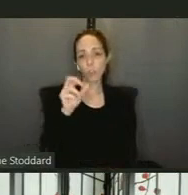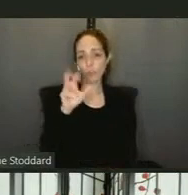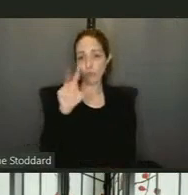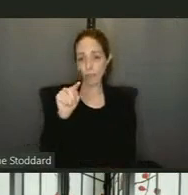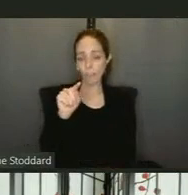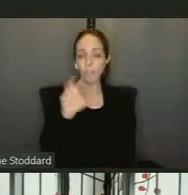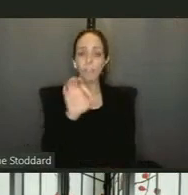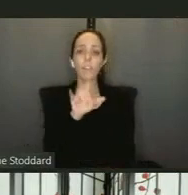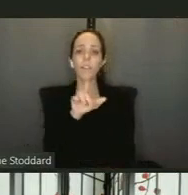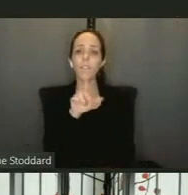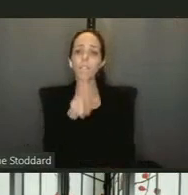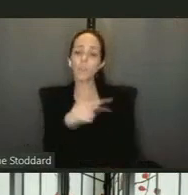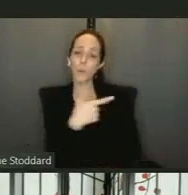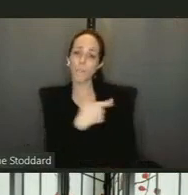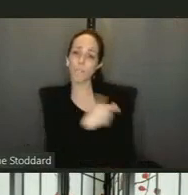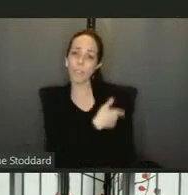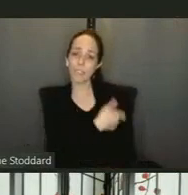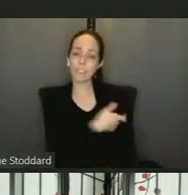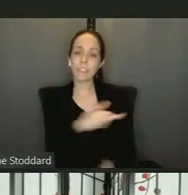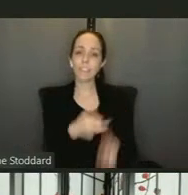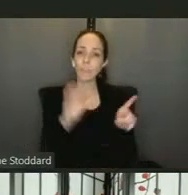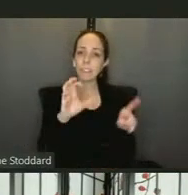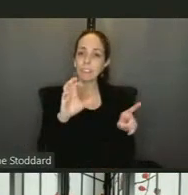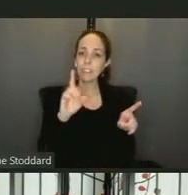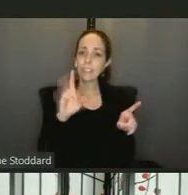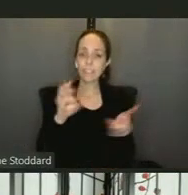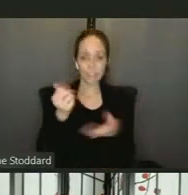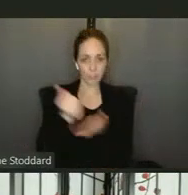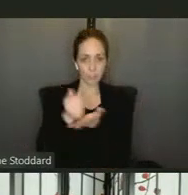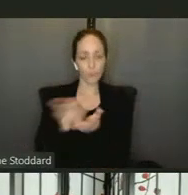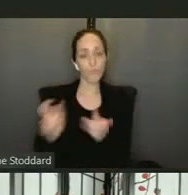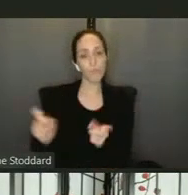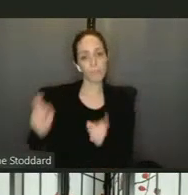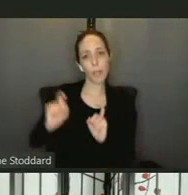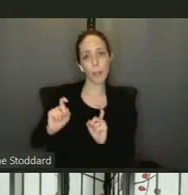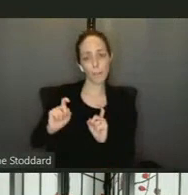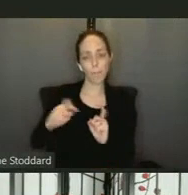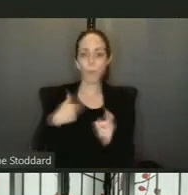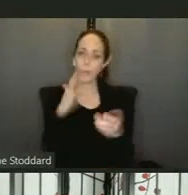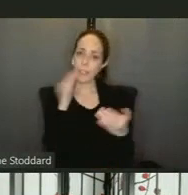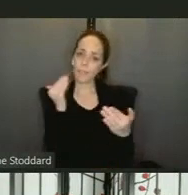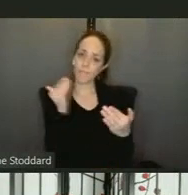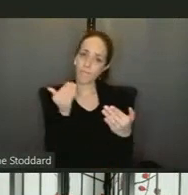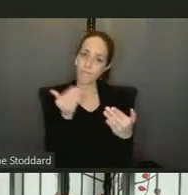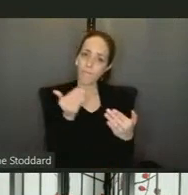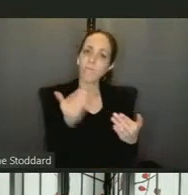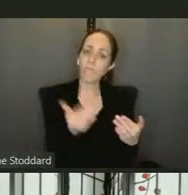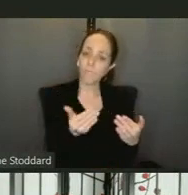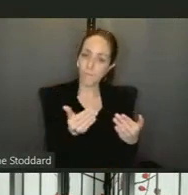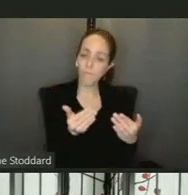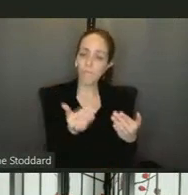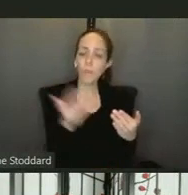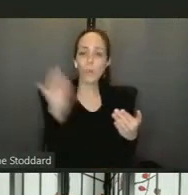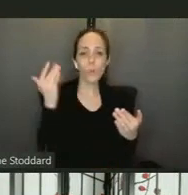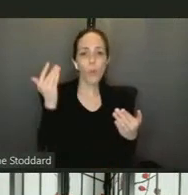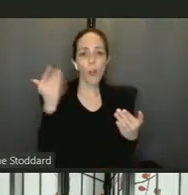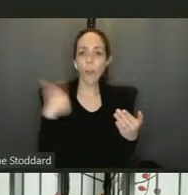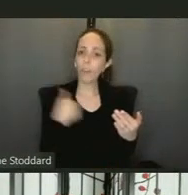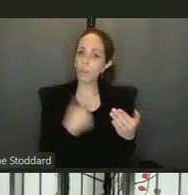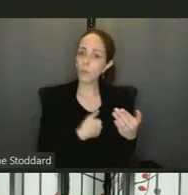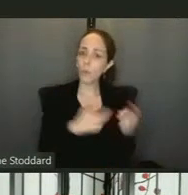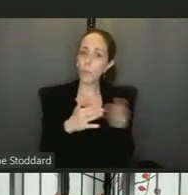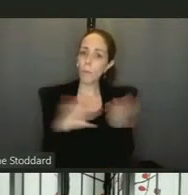vaccine grant from the CDC. I would definitely say as we approach that work, because in as much as we are public